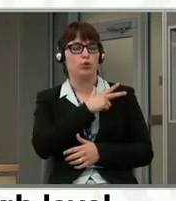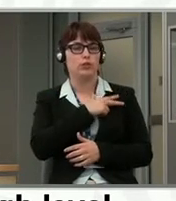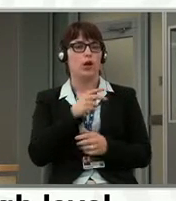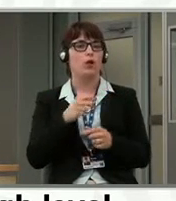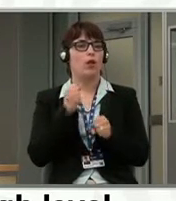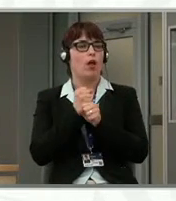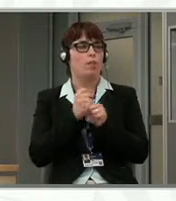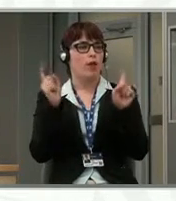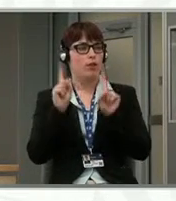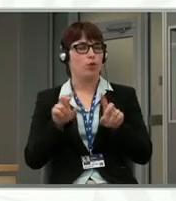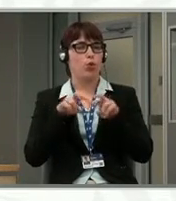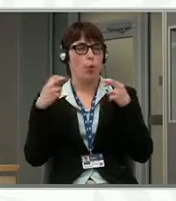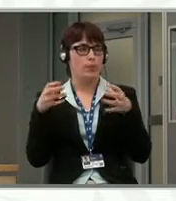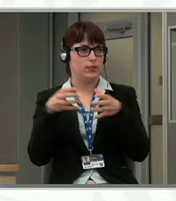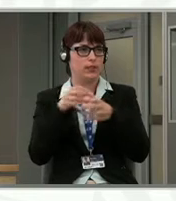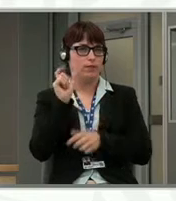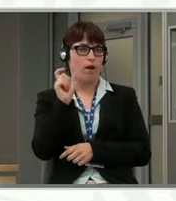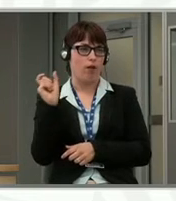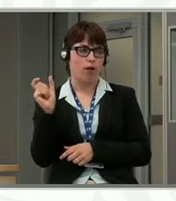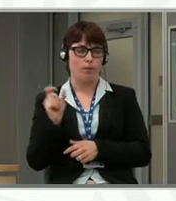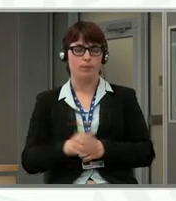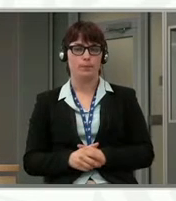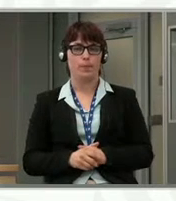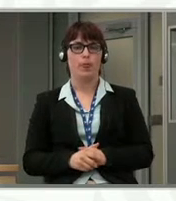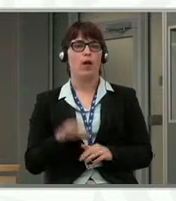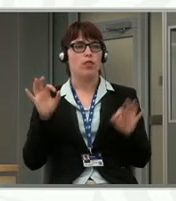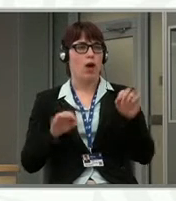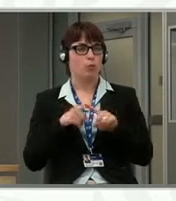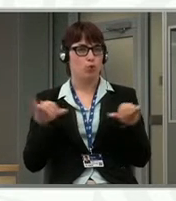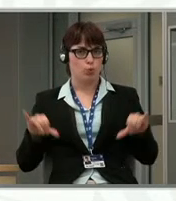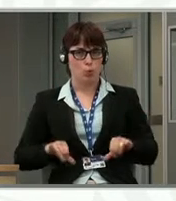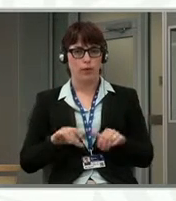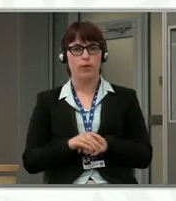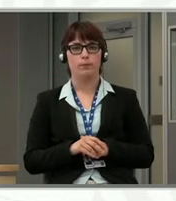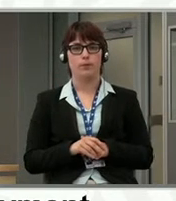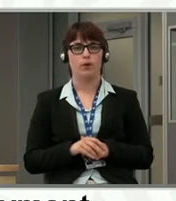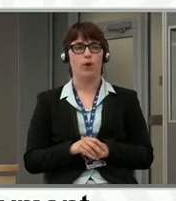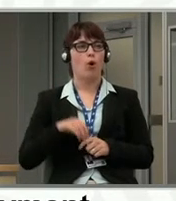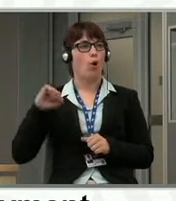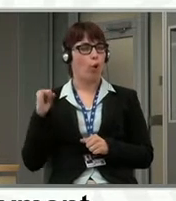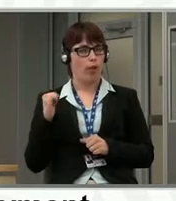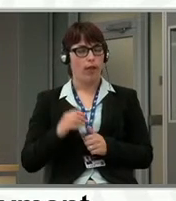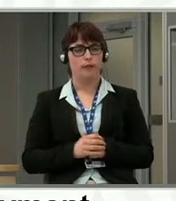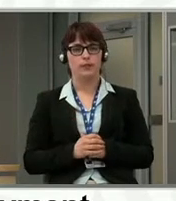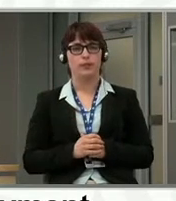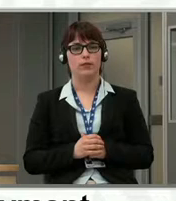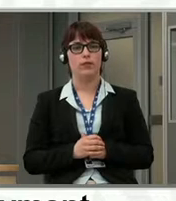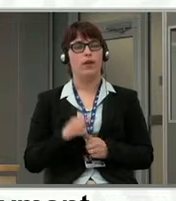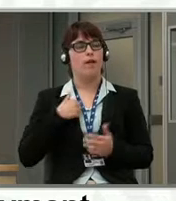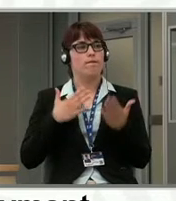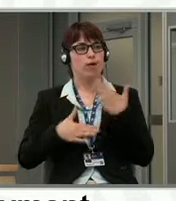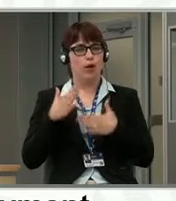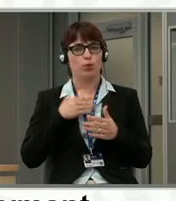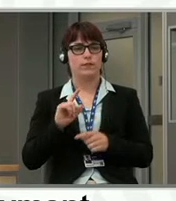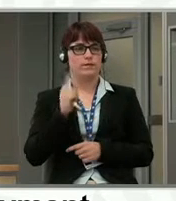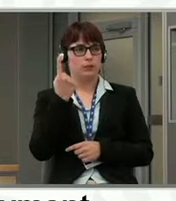I welcome you on behalf of the Employment and Social Affairs Commission of the Latvian Parliament.